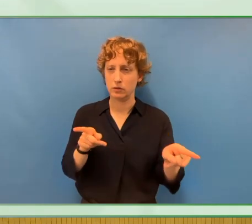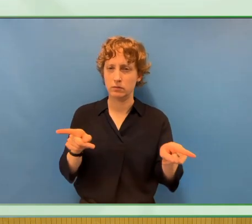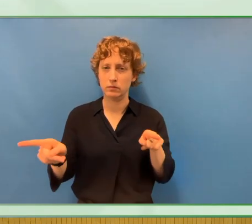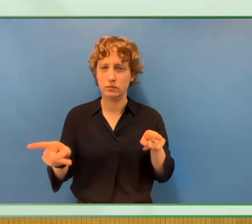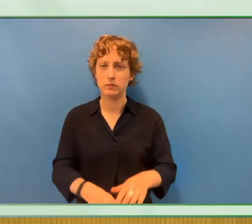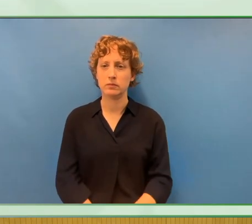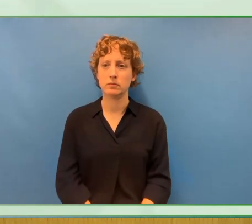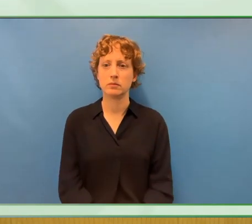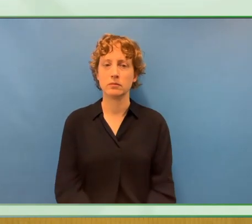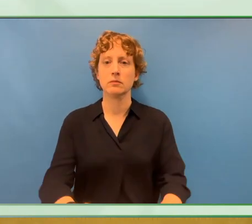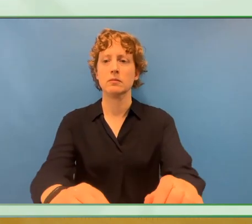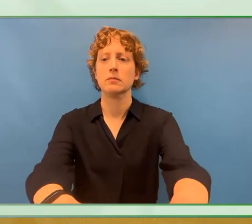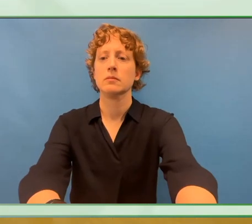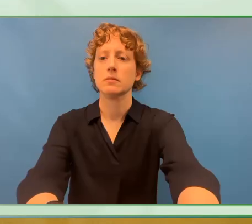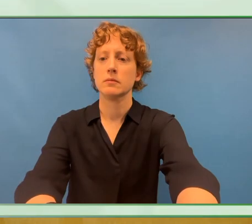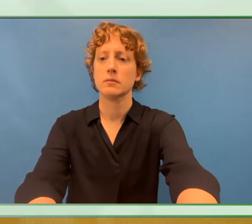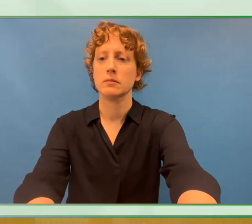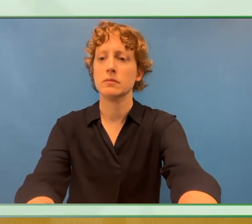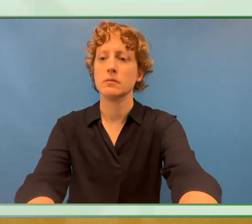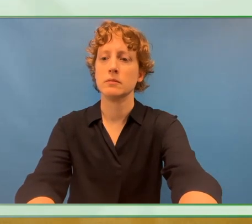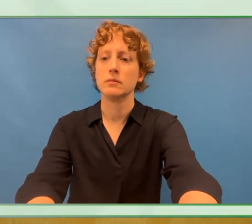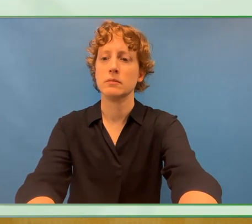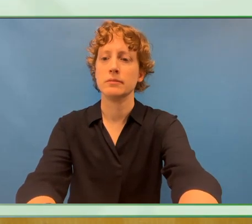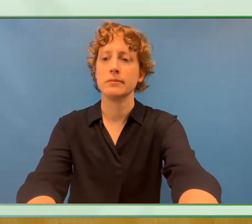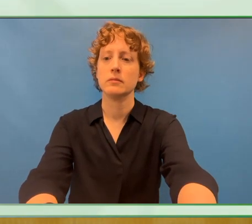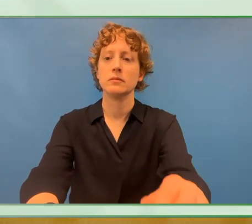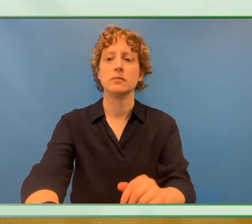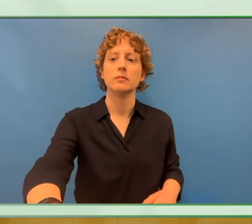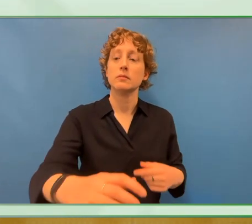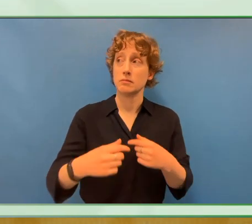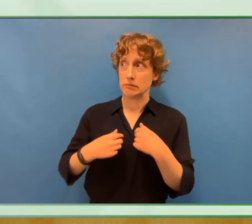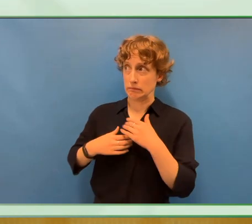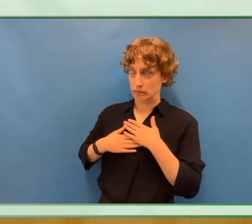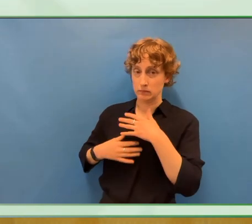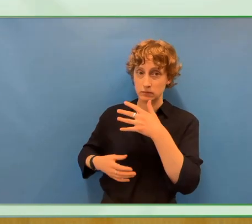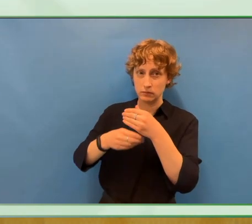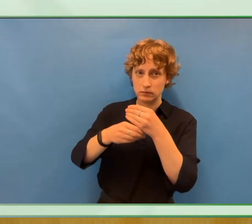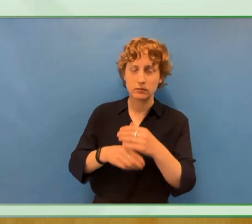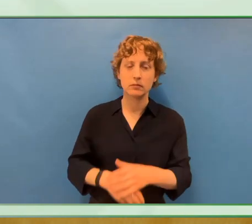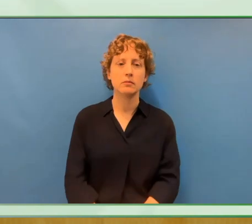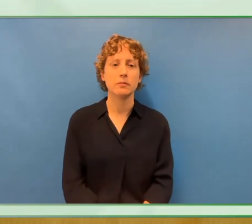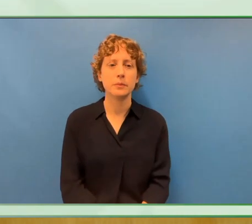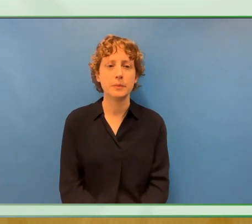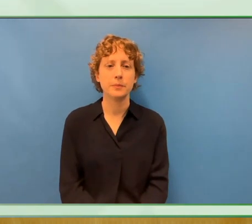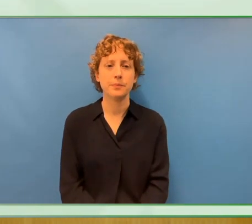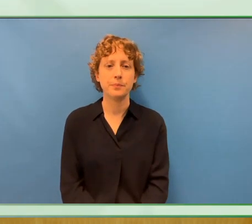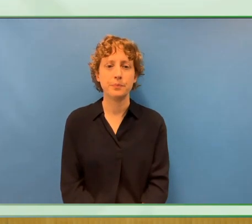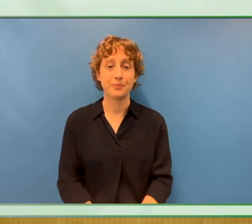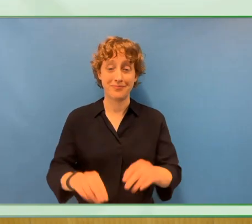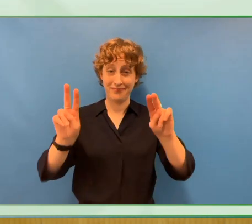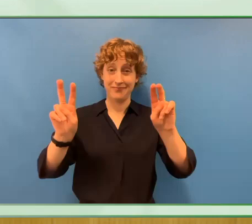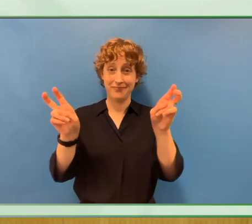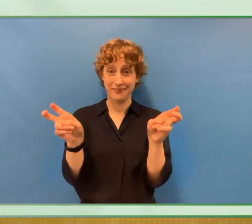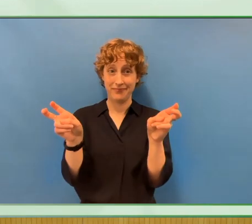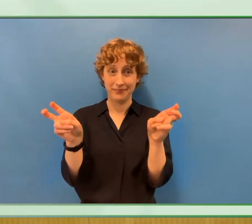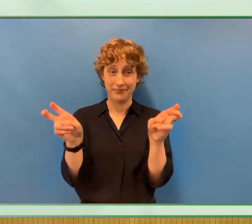think what I wanted to add was when we see that phrasing, diversity is a fact, inclusion is a choice, and